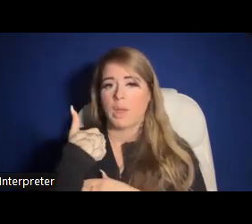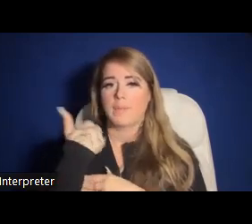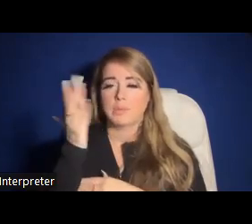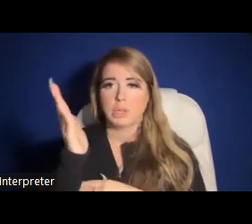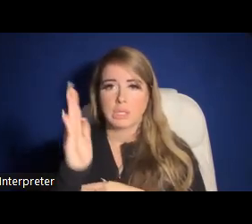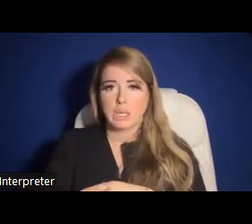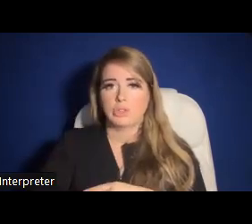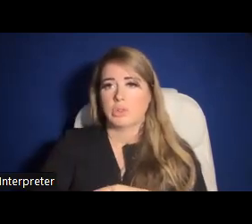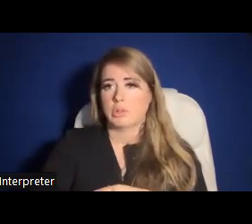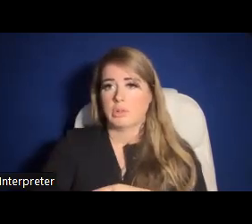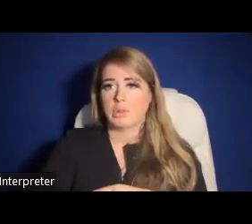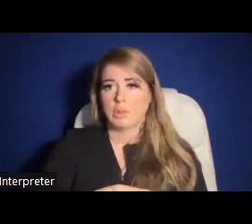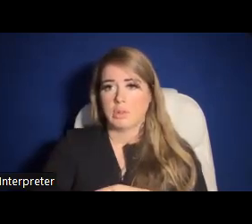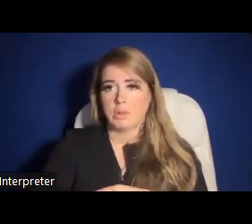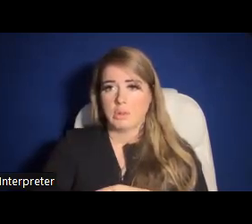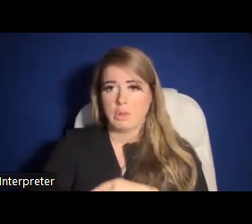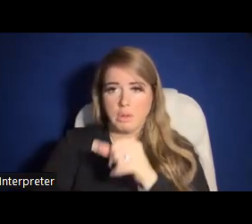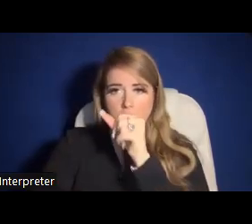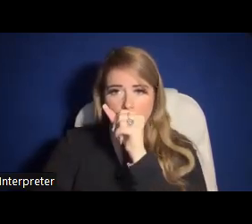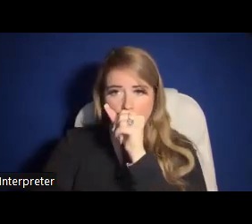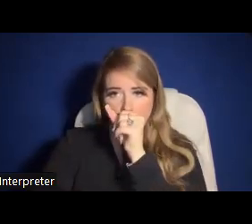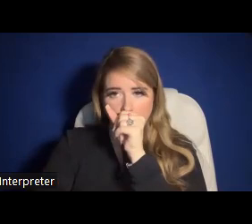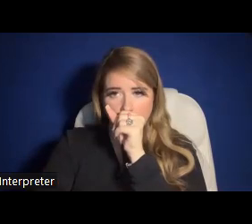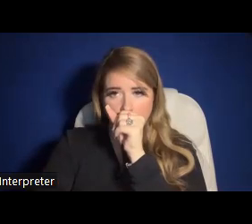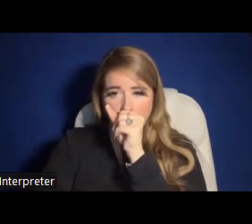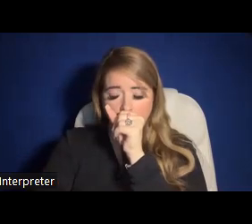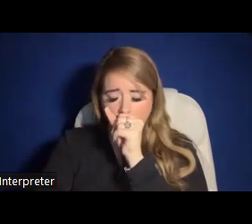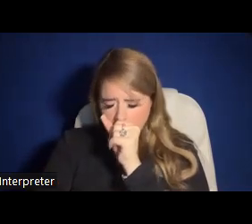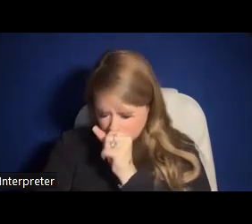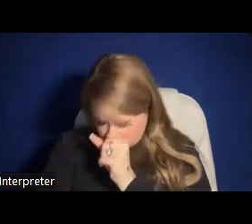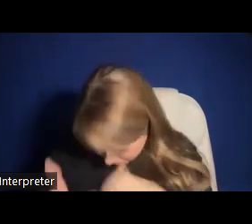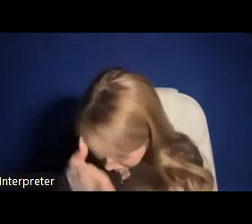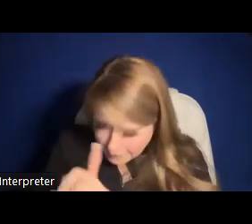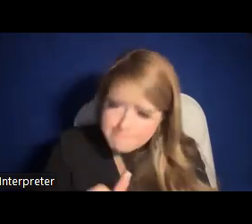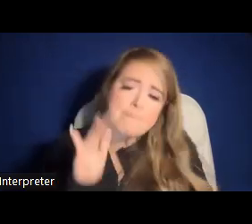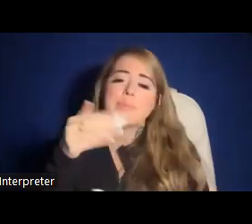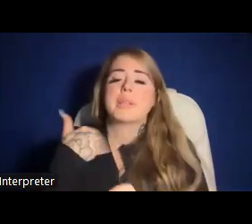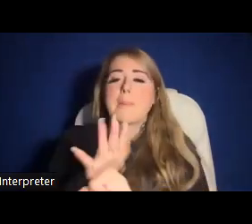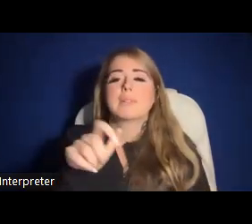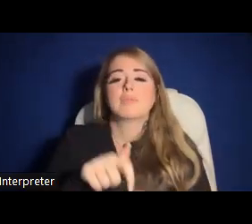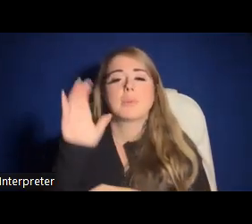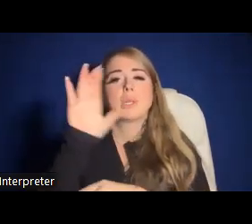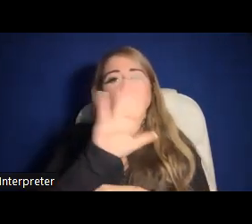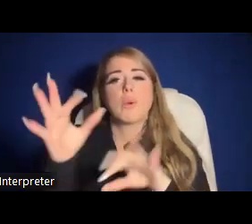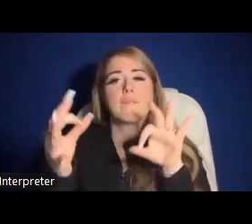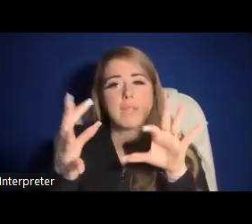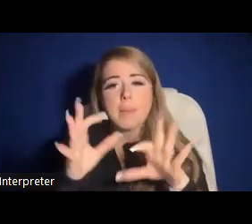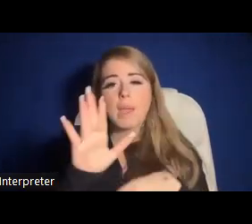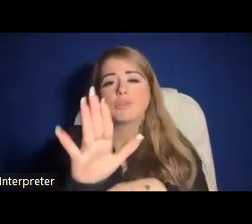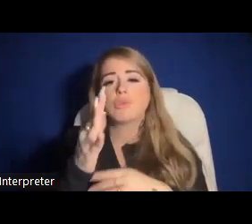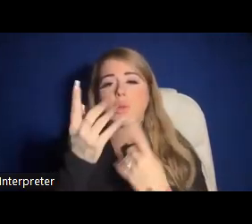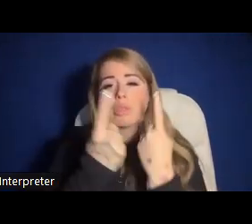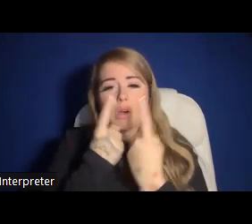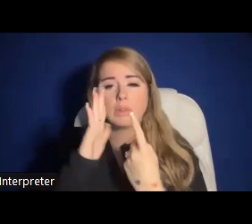presentation, and then that will be followed by a lot of time to hear your feedback. So to hear your thoughts, to hear your